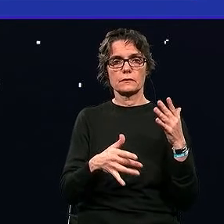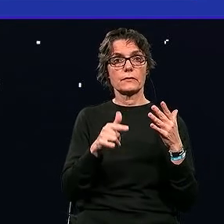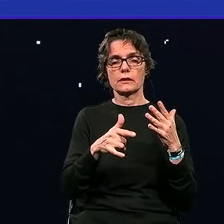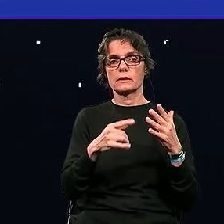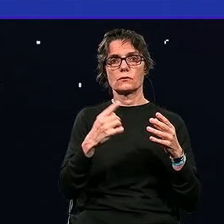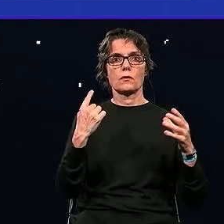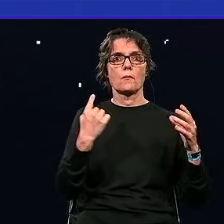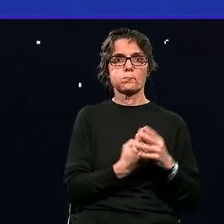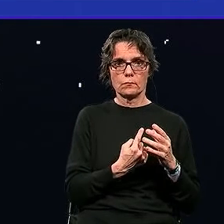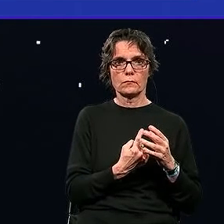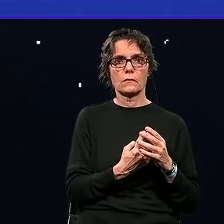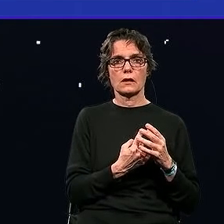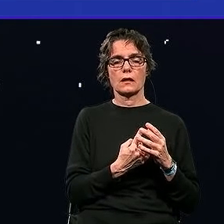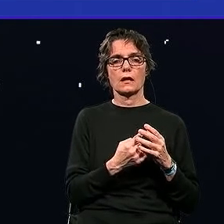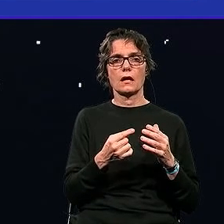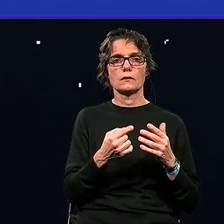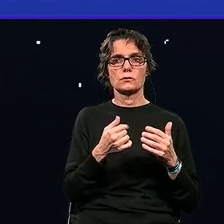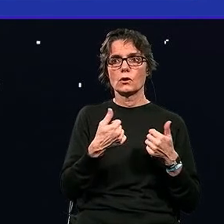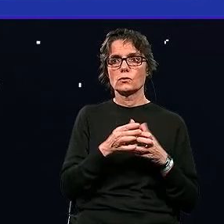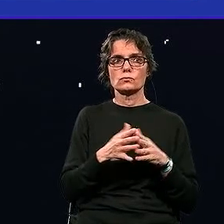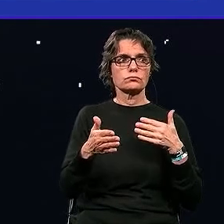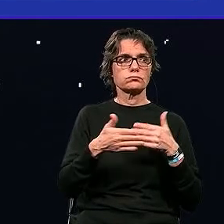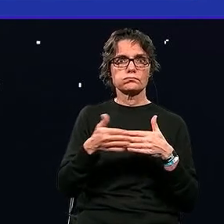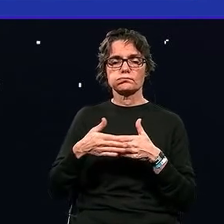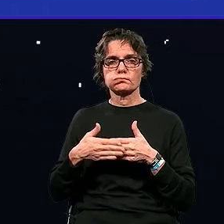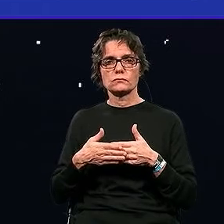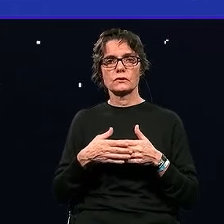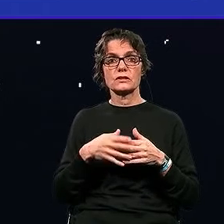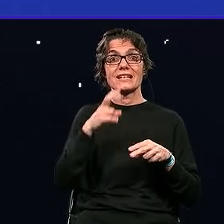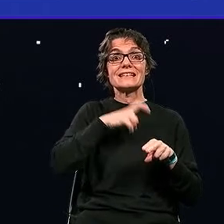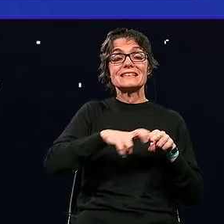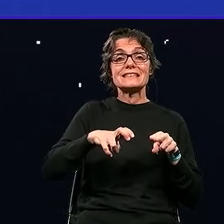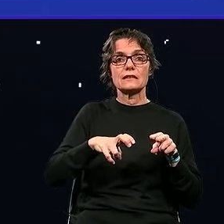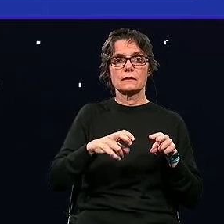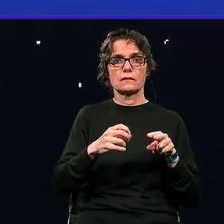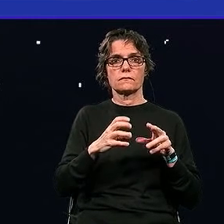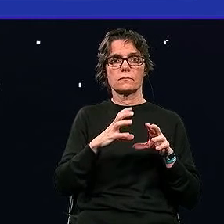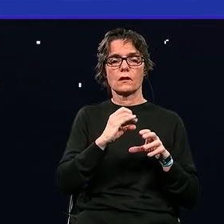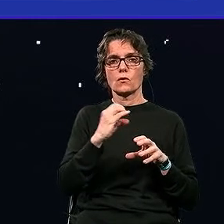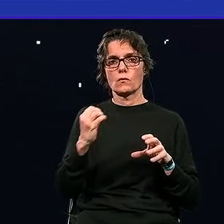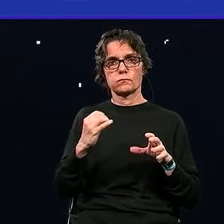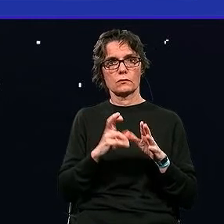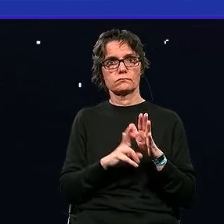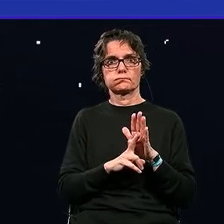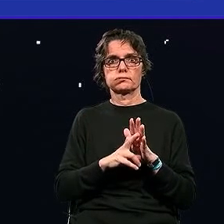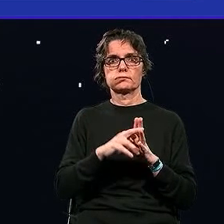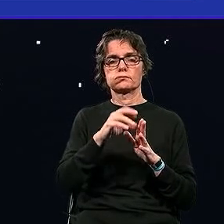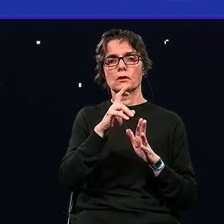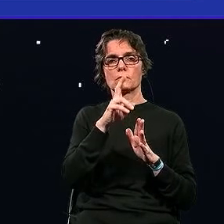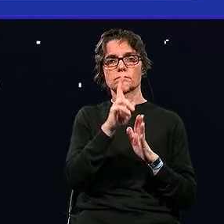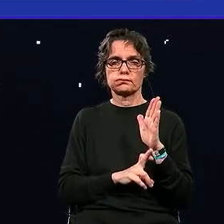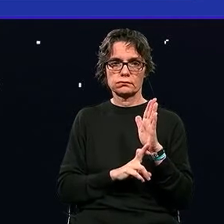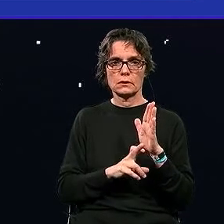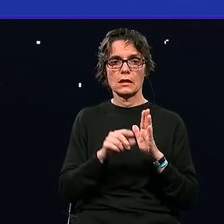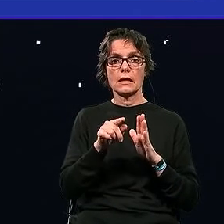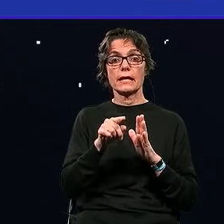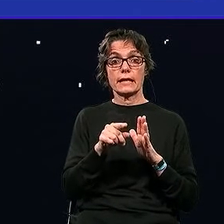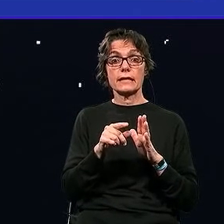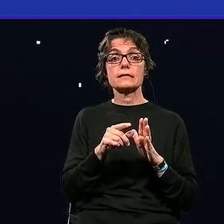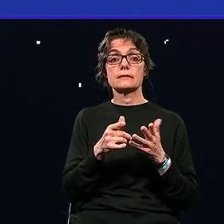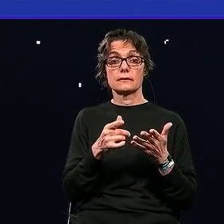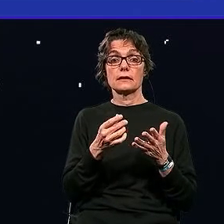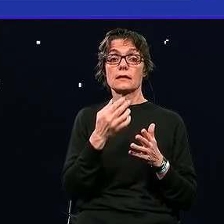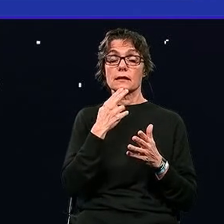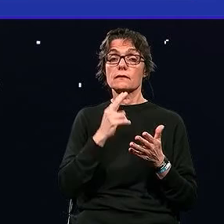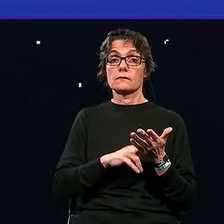home, we were all locked down, and energy use and carbon emissions dramatically dropped. In fact, in April